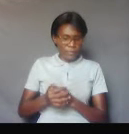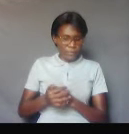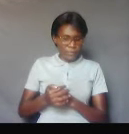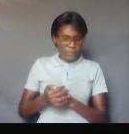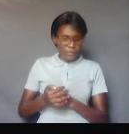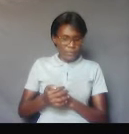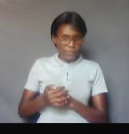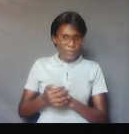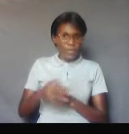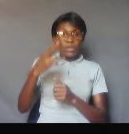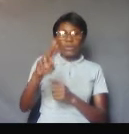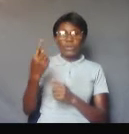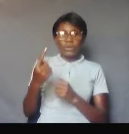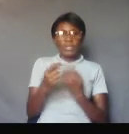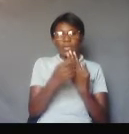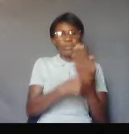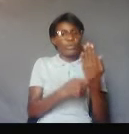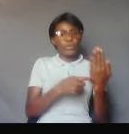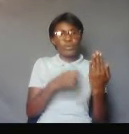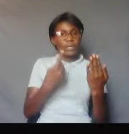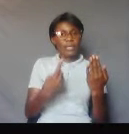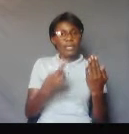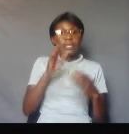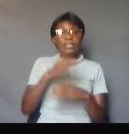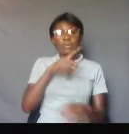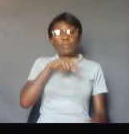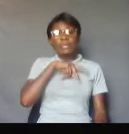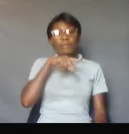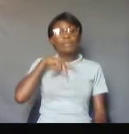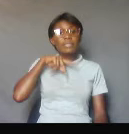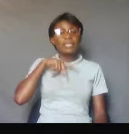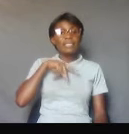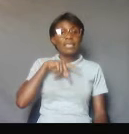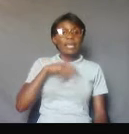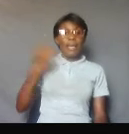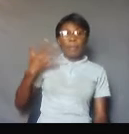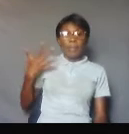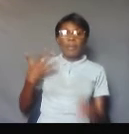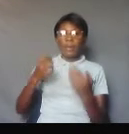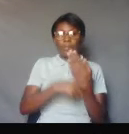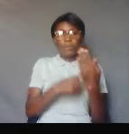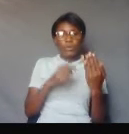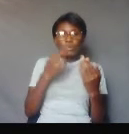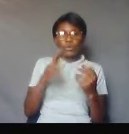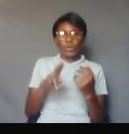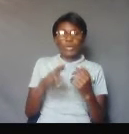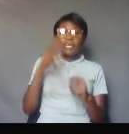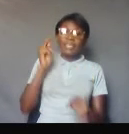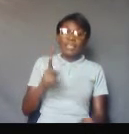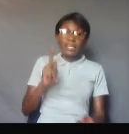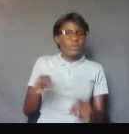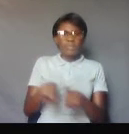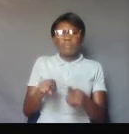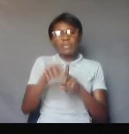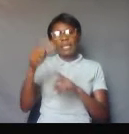Bible. Our embodied lived experiences informs our interpretation, and this could be the greatest